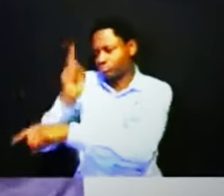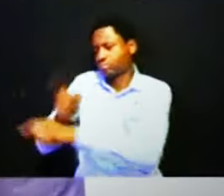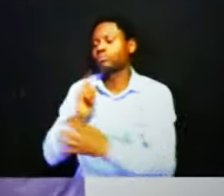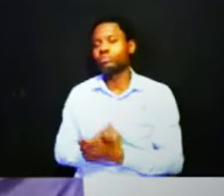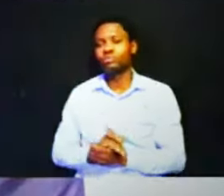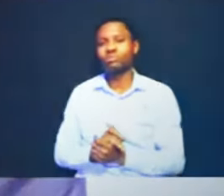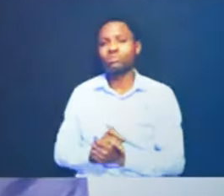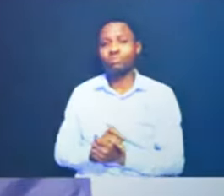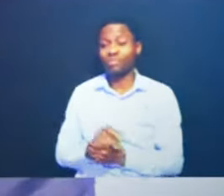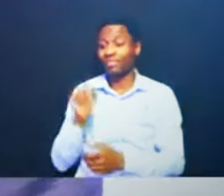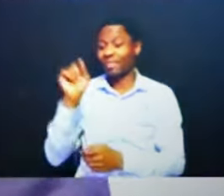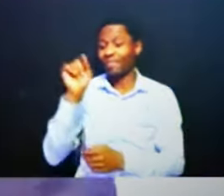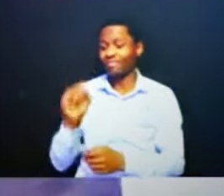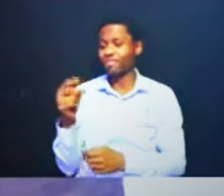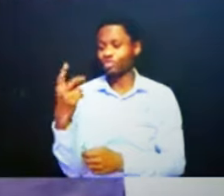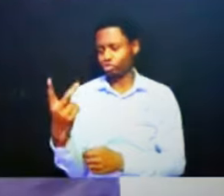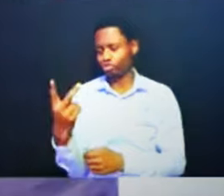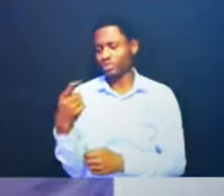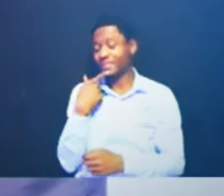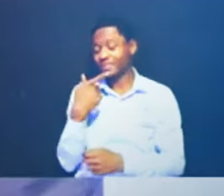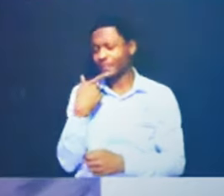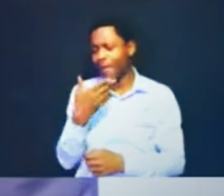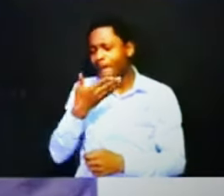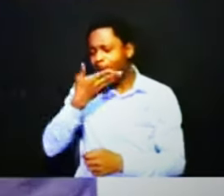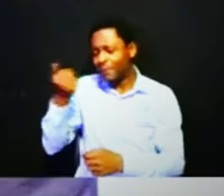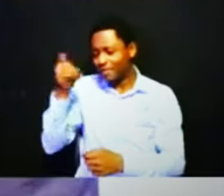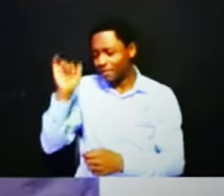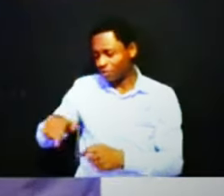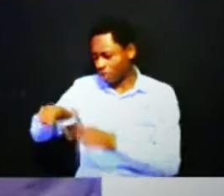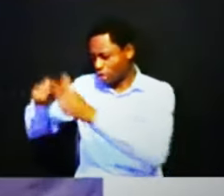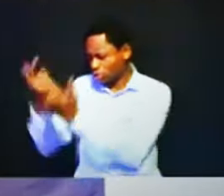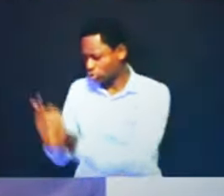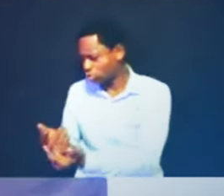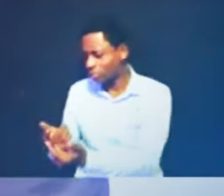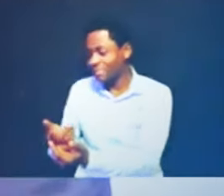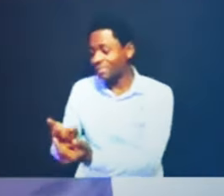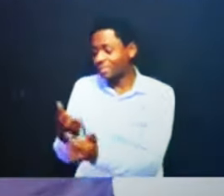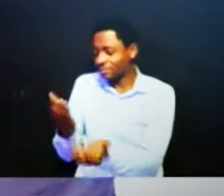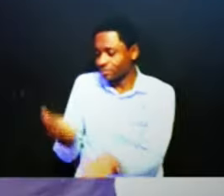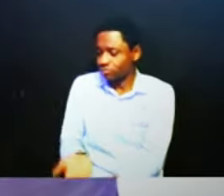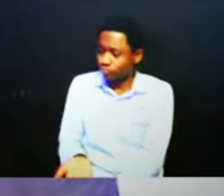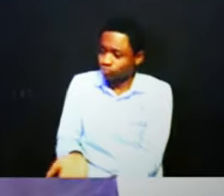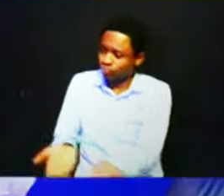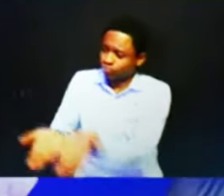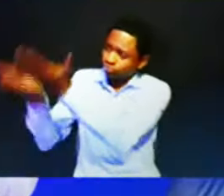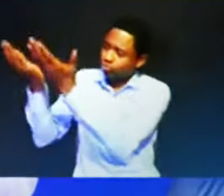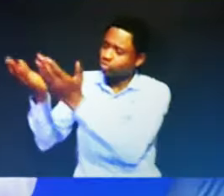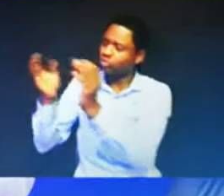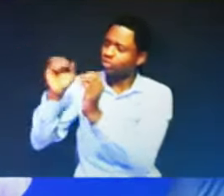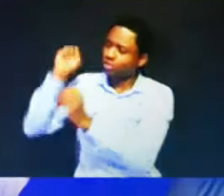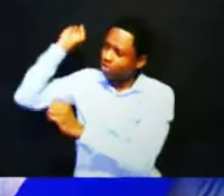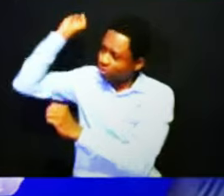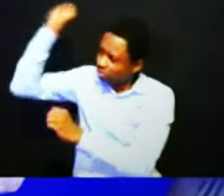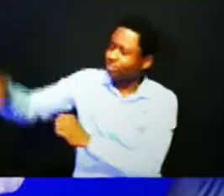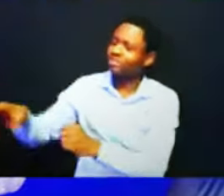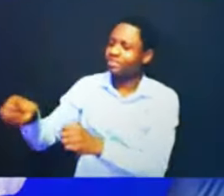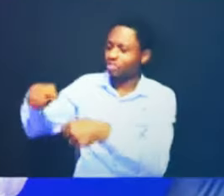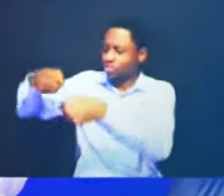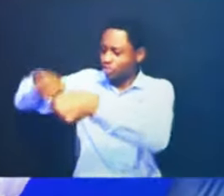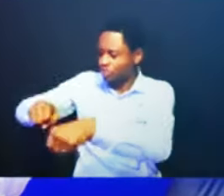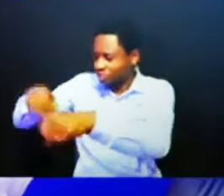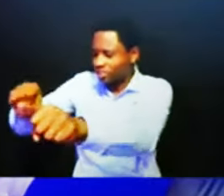The verse 2 says that it would be better for them to be thrown into the sea with a millstone tied around